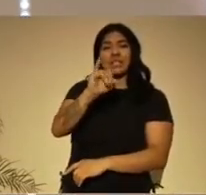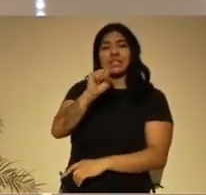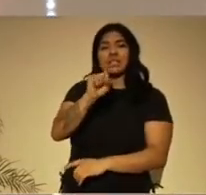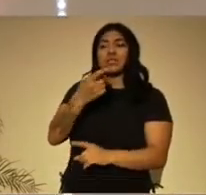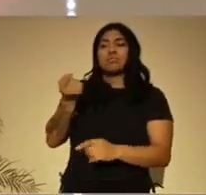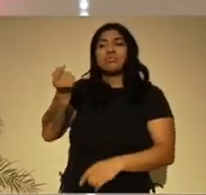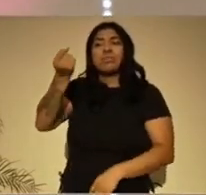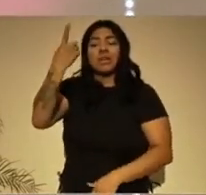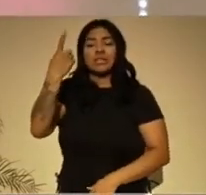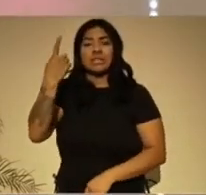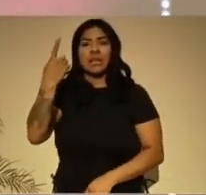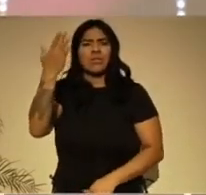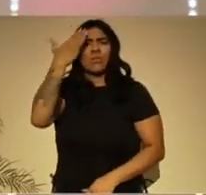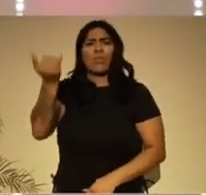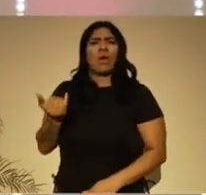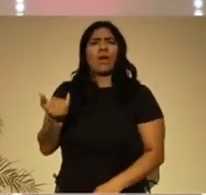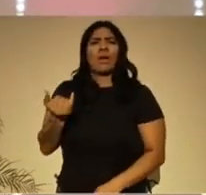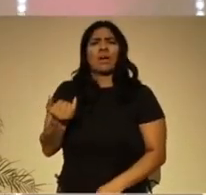understand